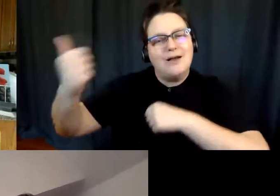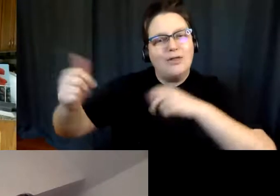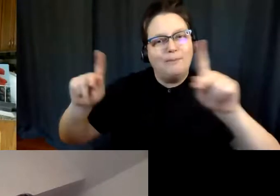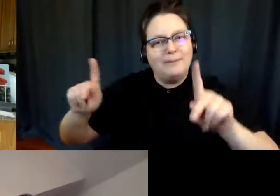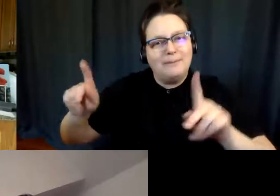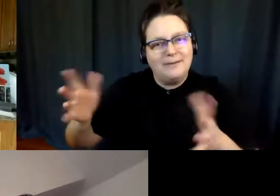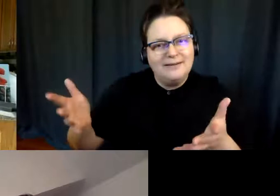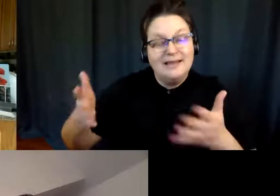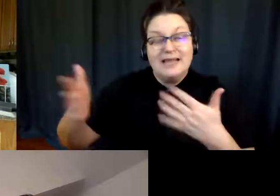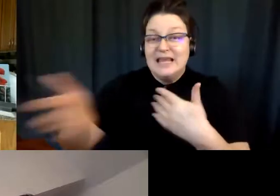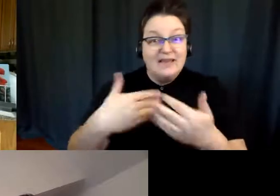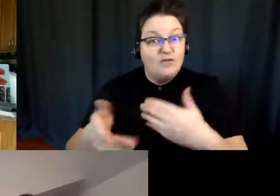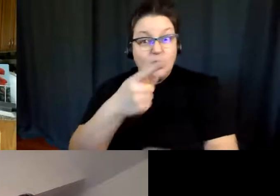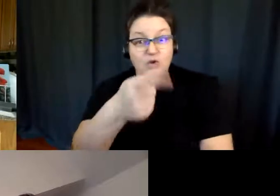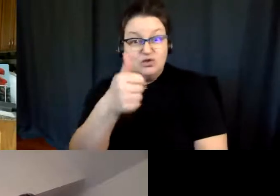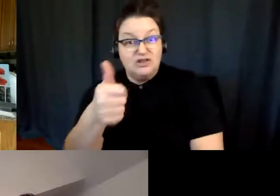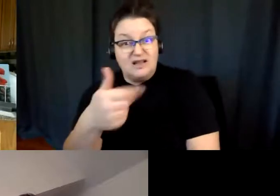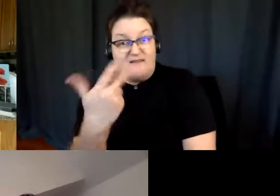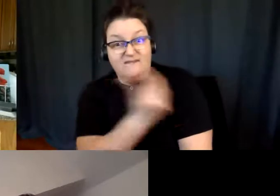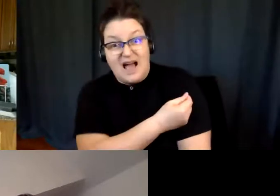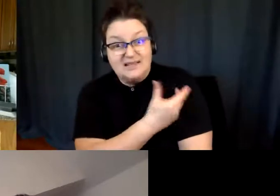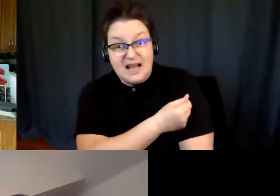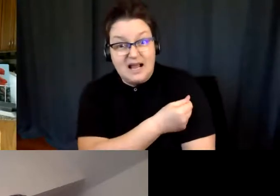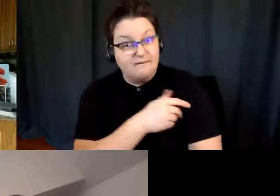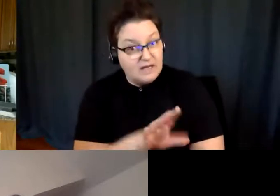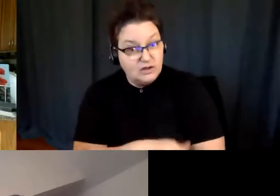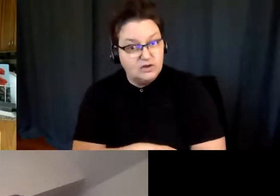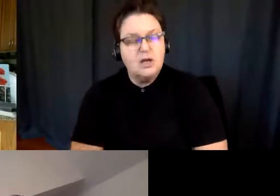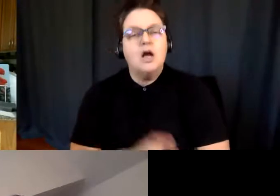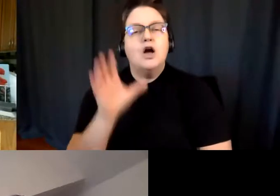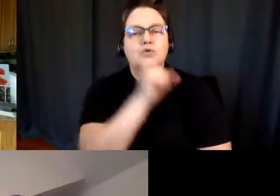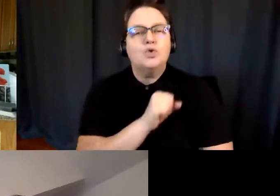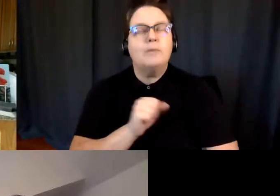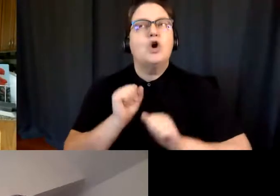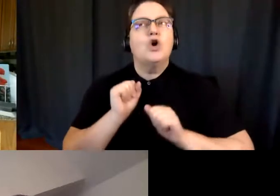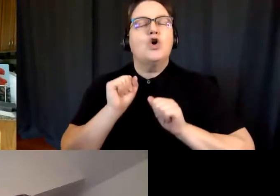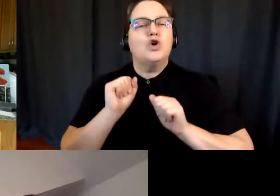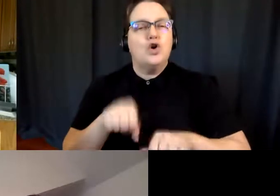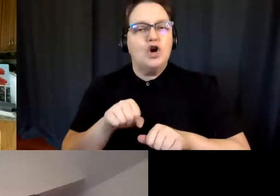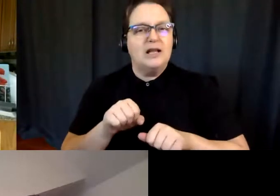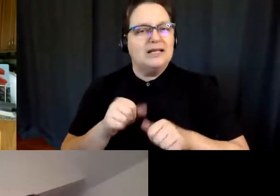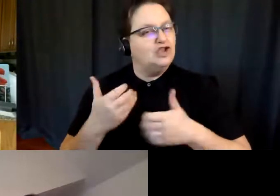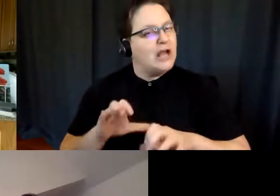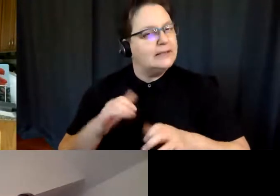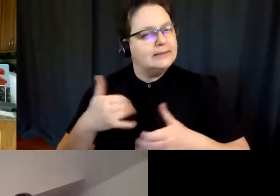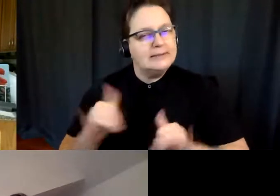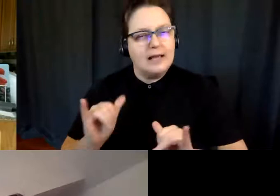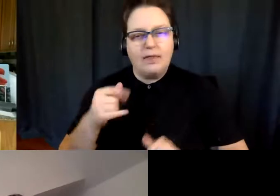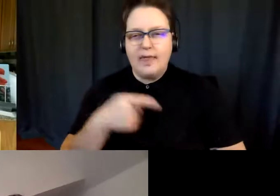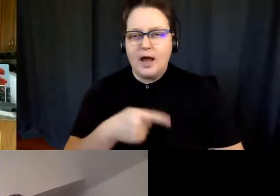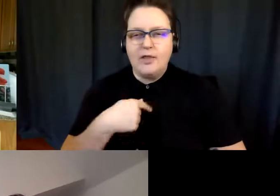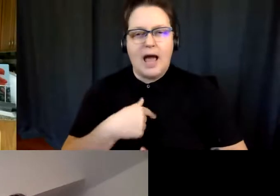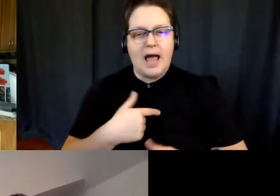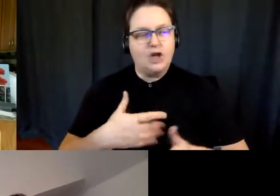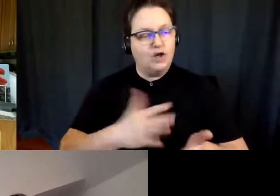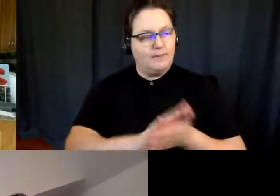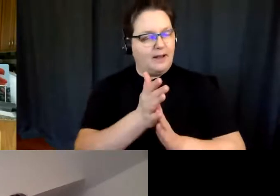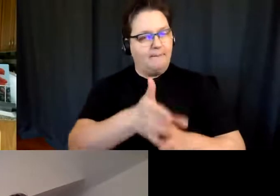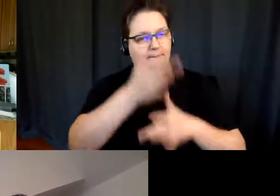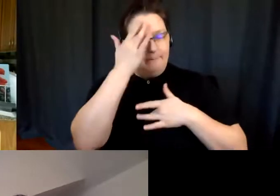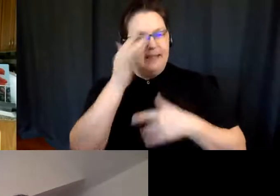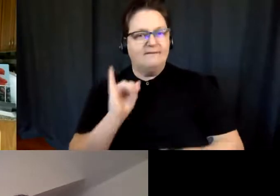vaccinated, I would say assume that there's a chance that you could still get infected. And because